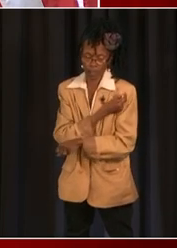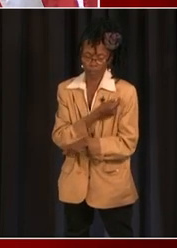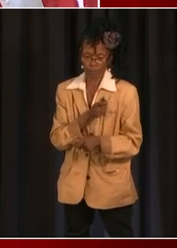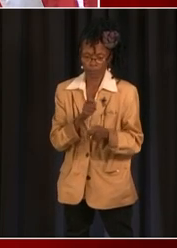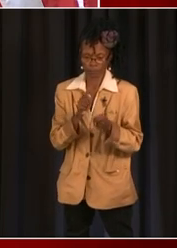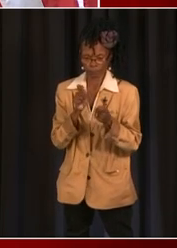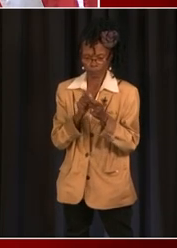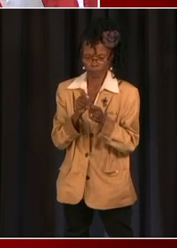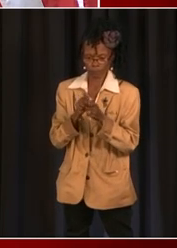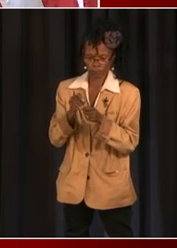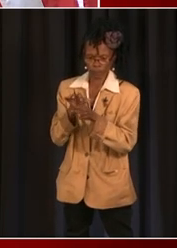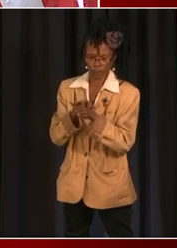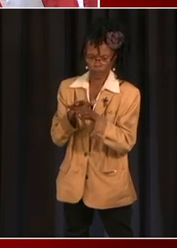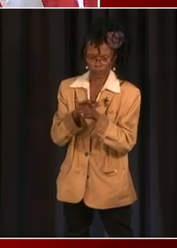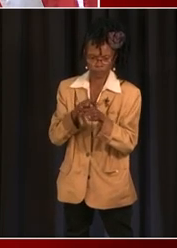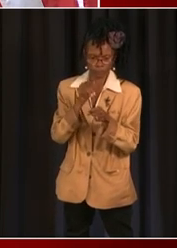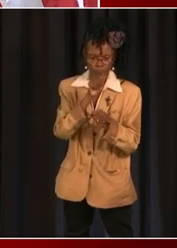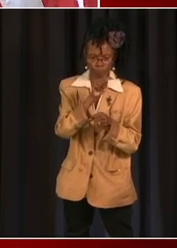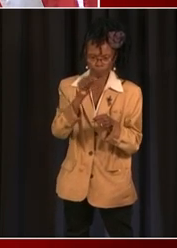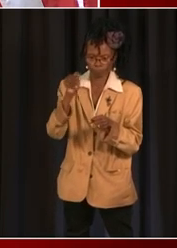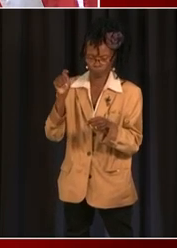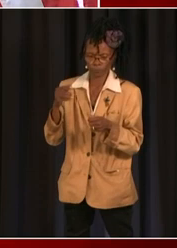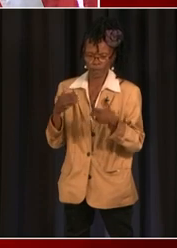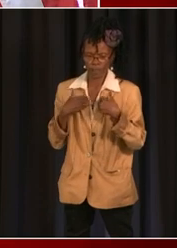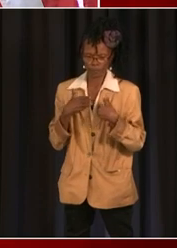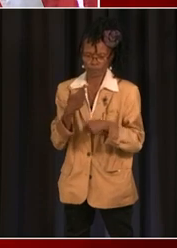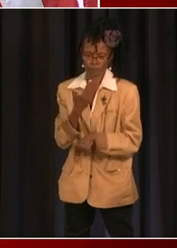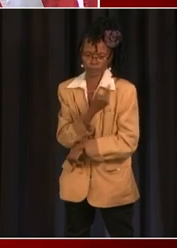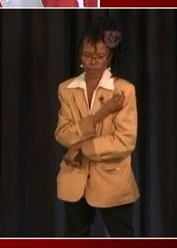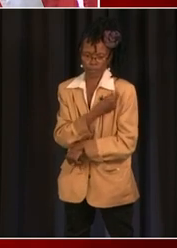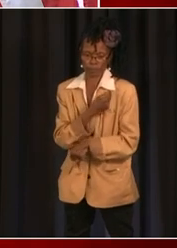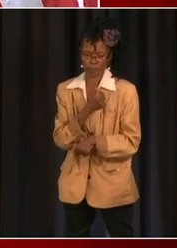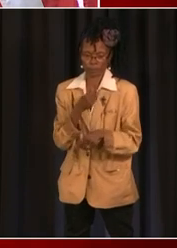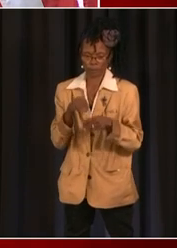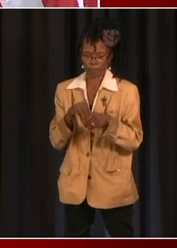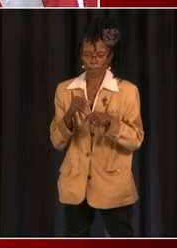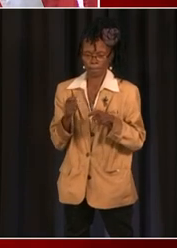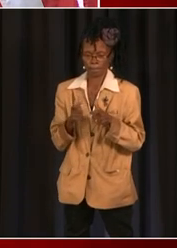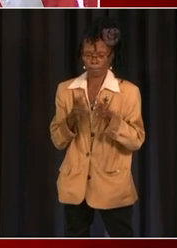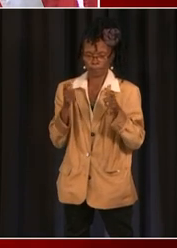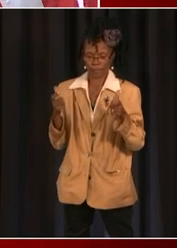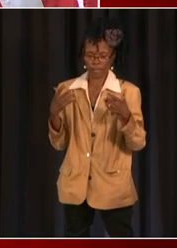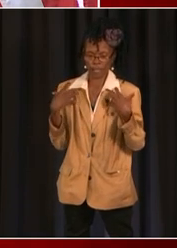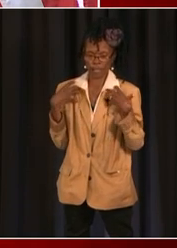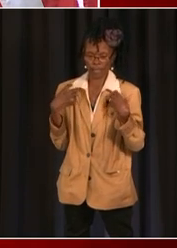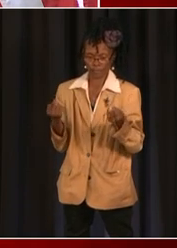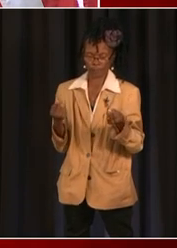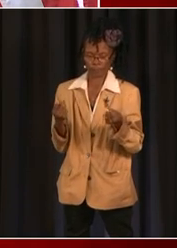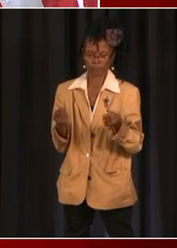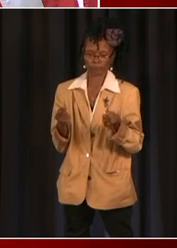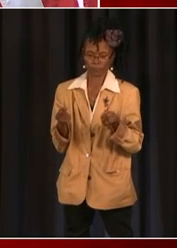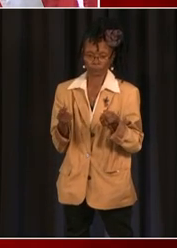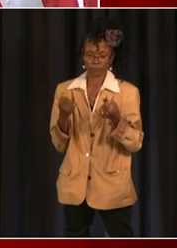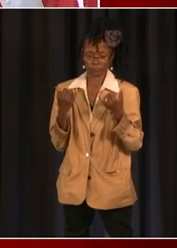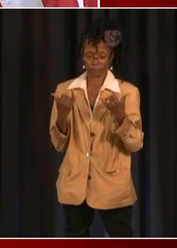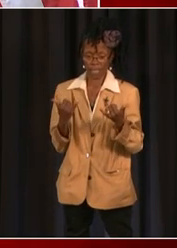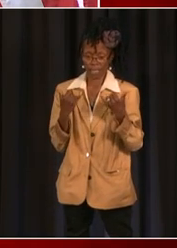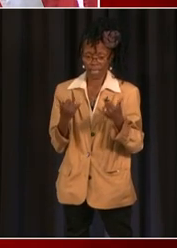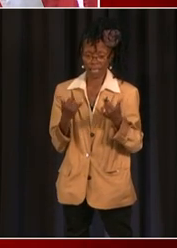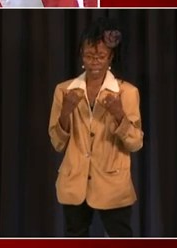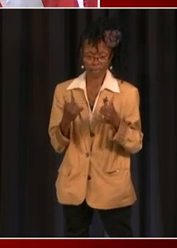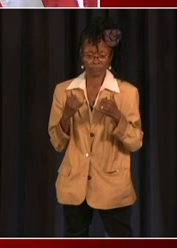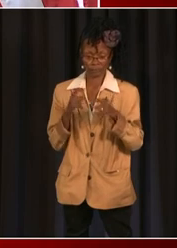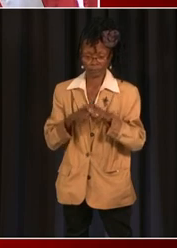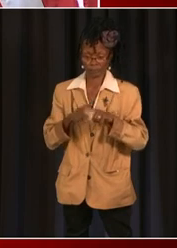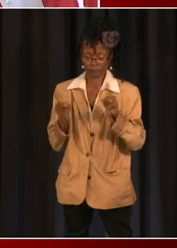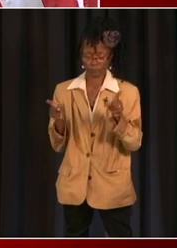able to go and receive a vaccine. Many of those were in our larger healthcare systems. Today, we're in a totally different